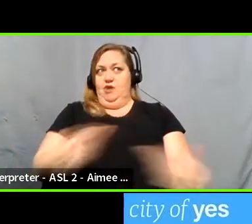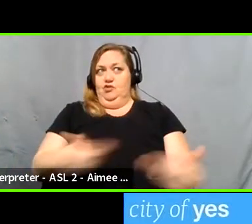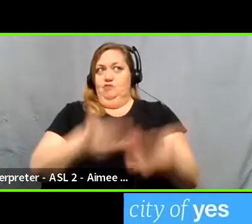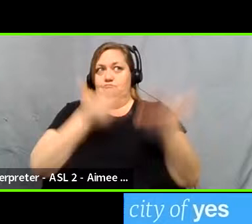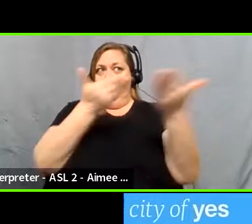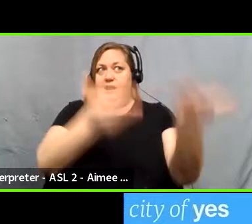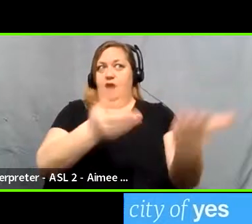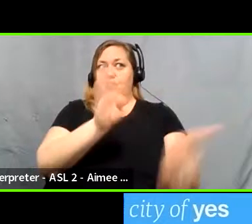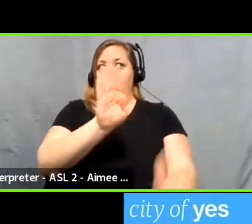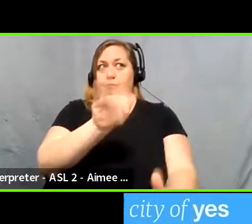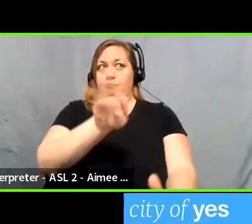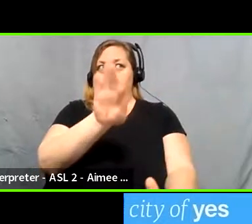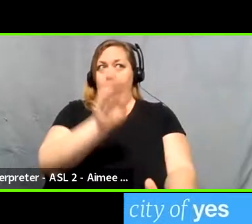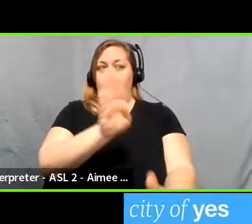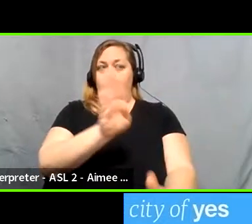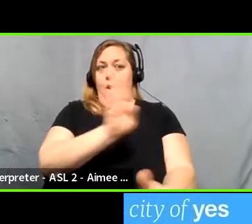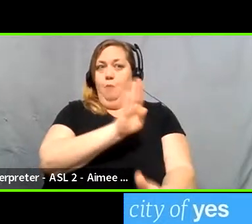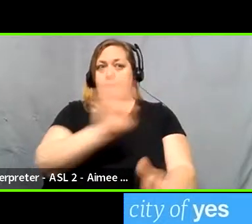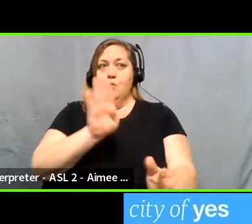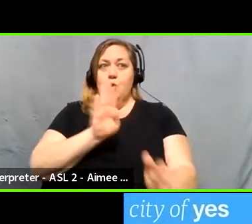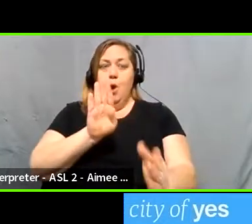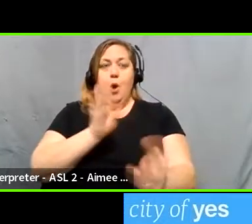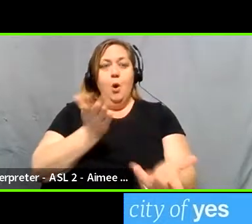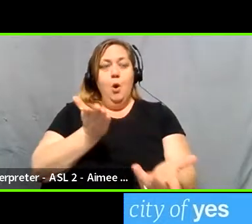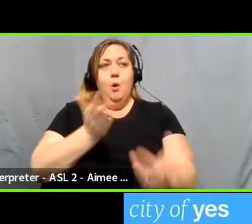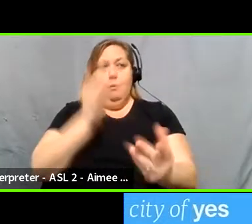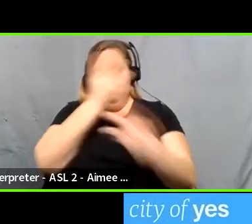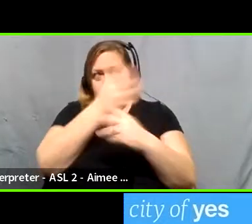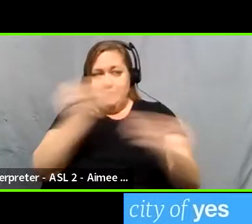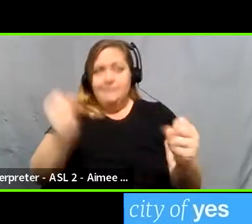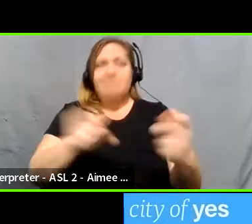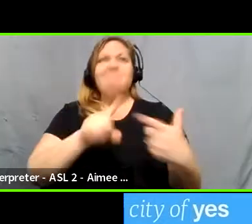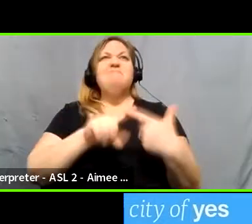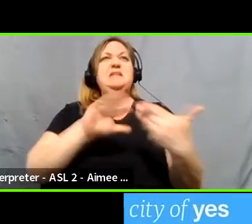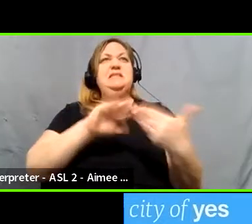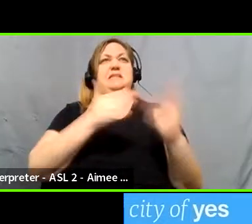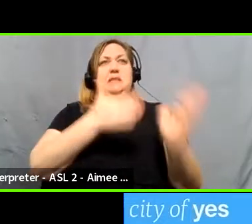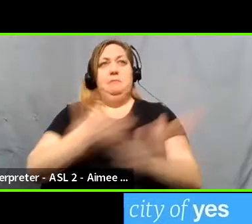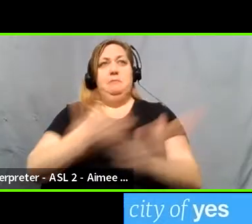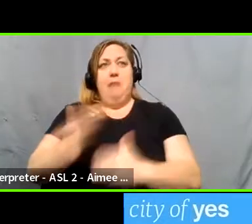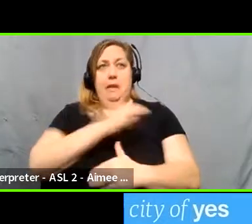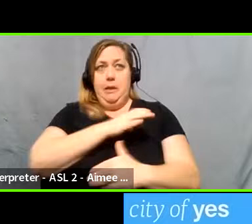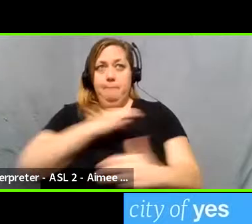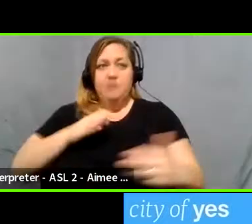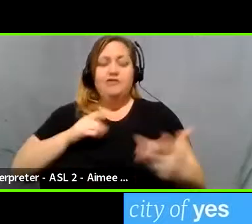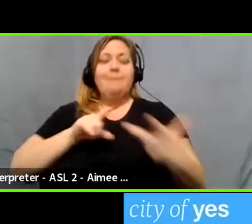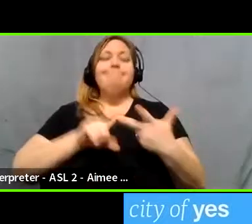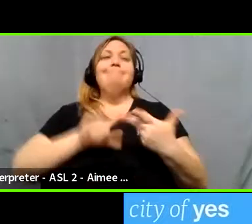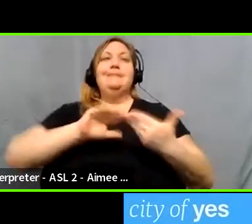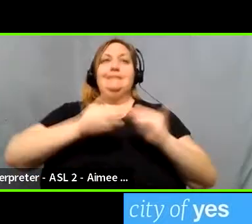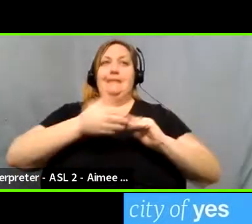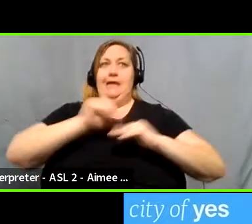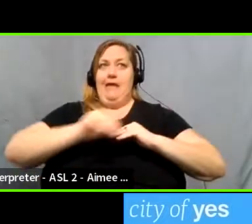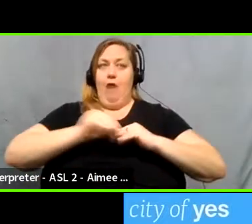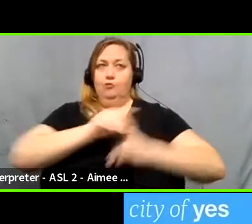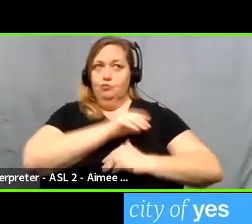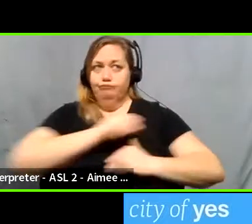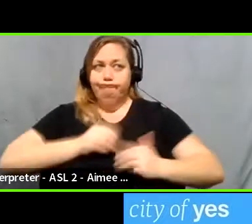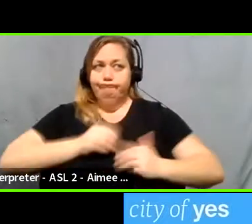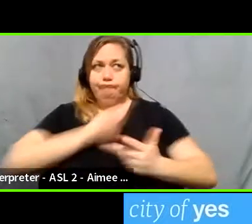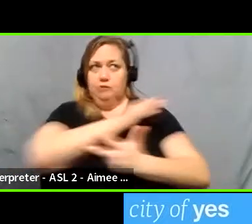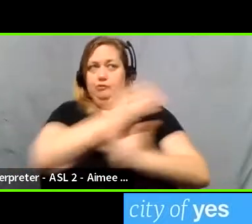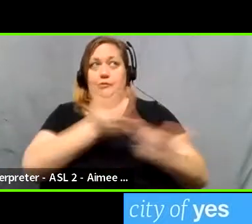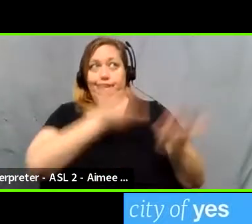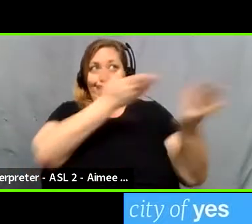president, the city planning commission, as well as city council. Um, once the